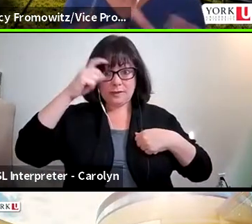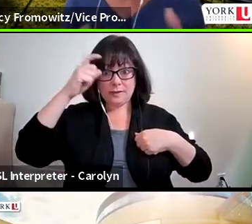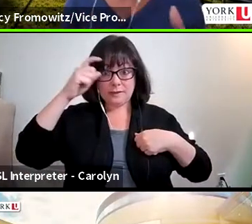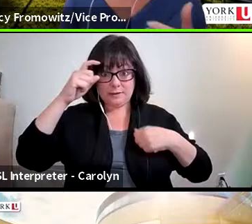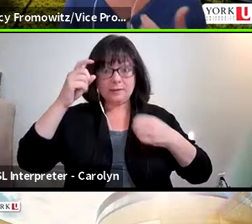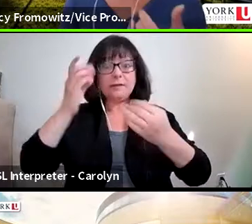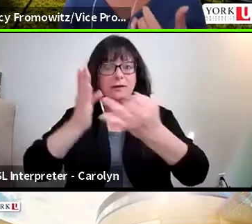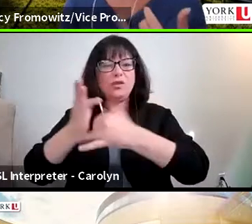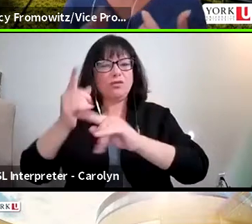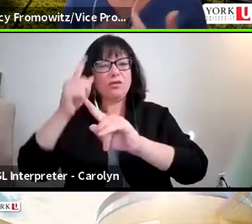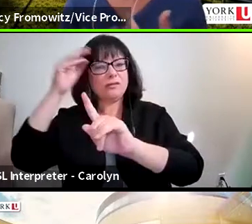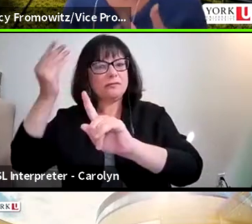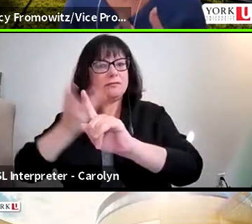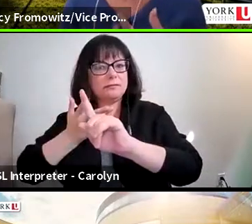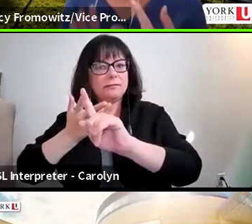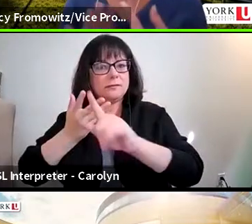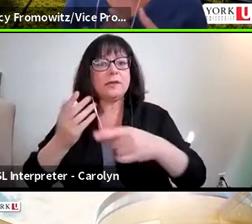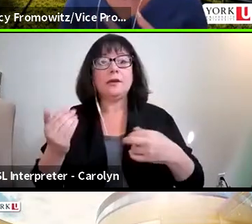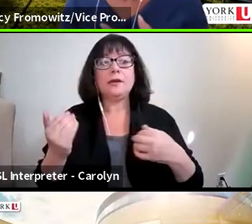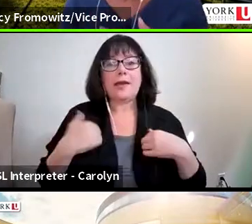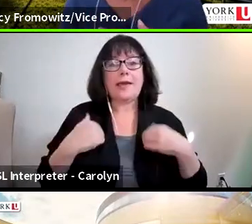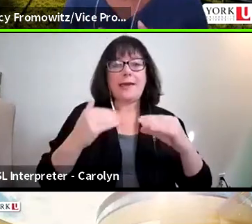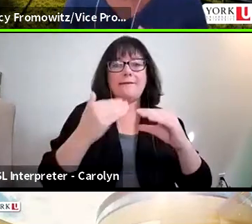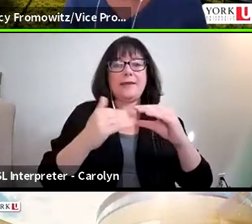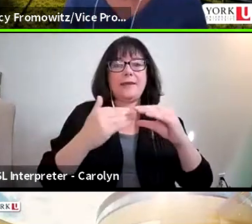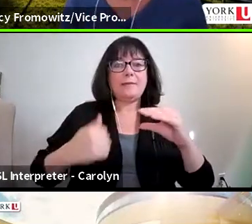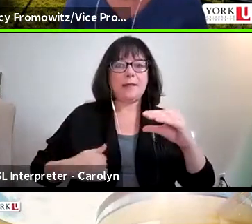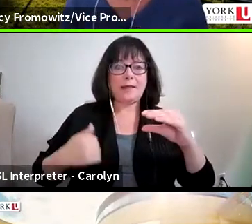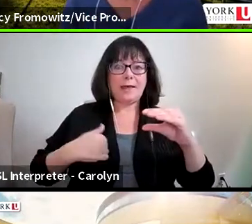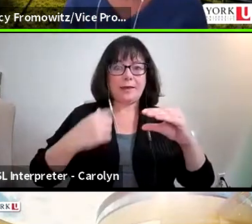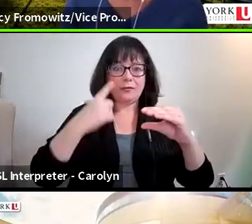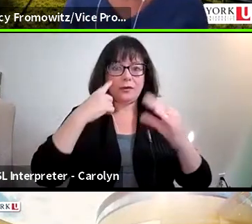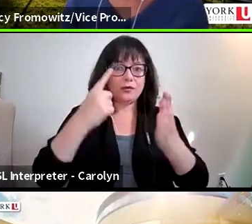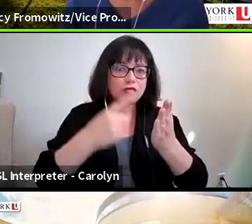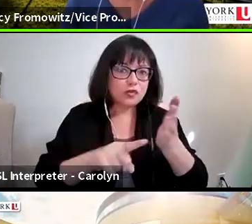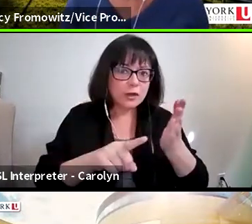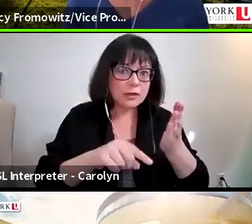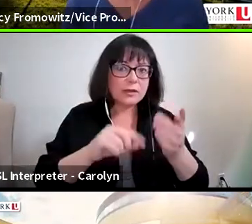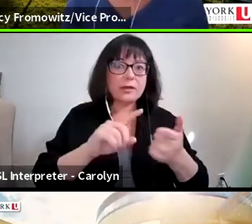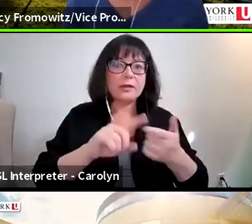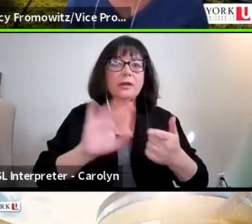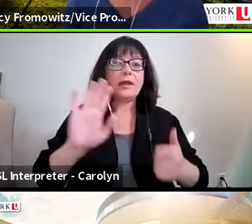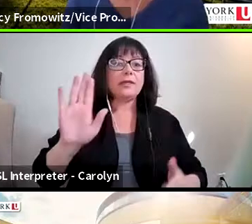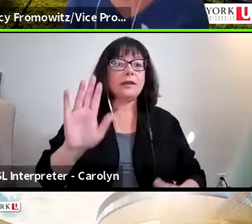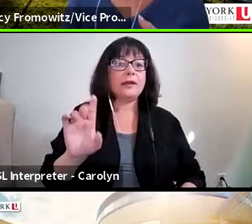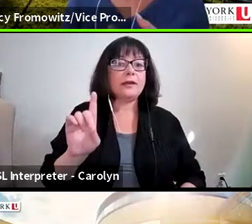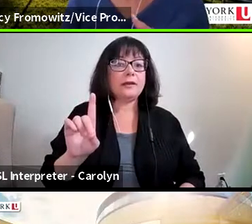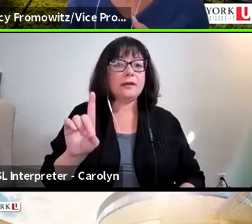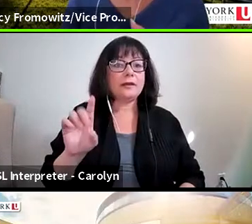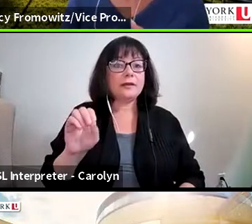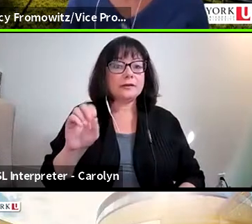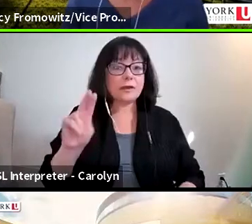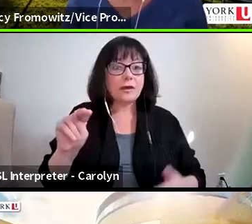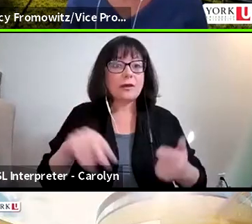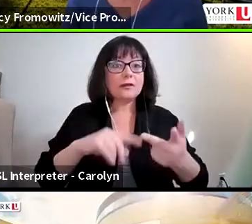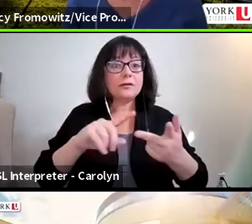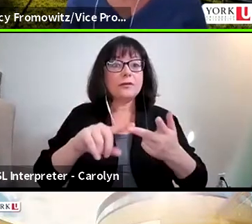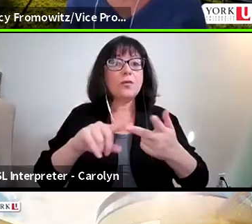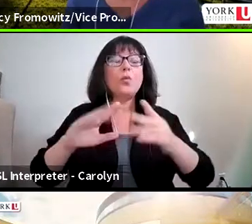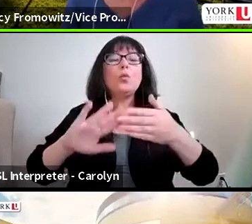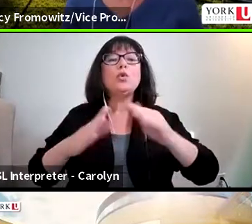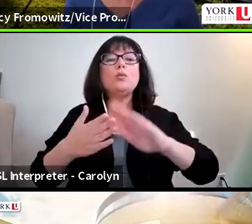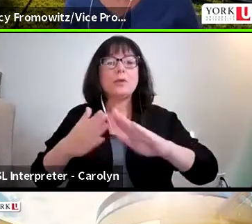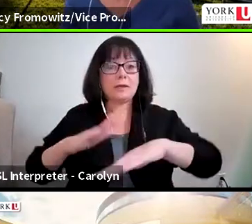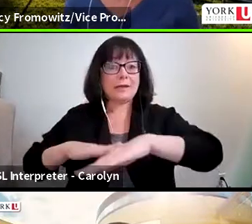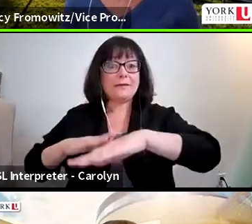an email that is checked constantly, or their DON or their community advisor. And then they